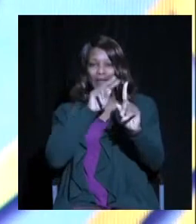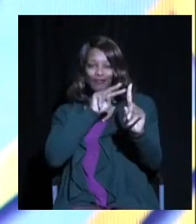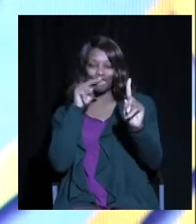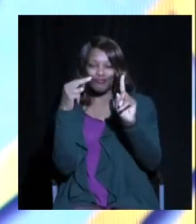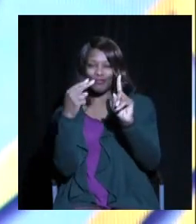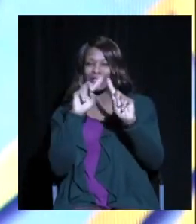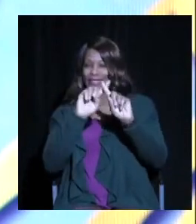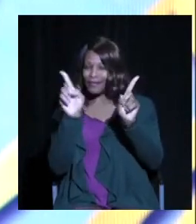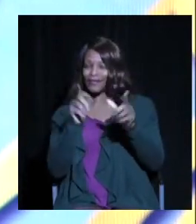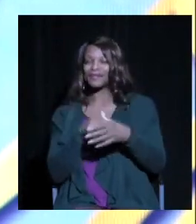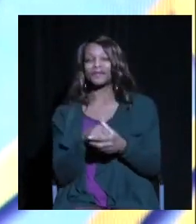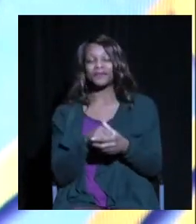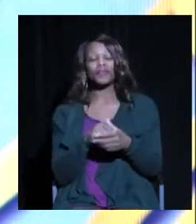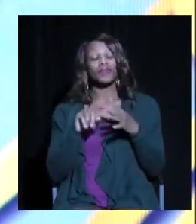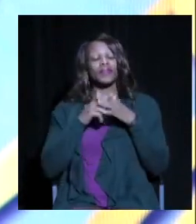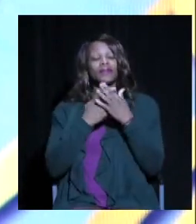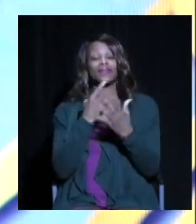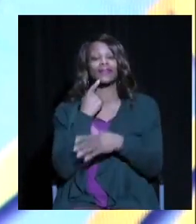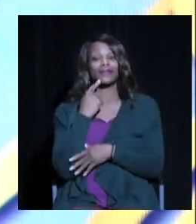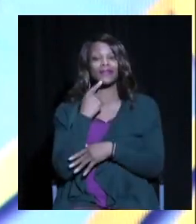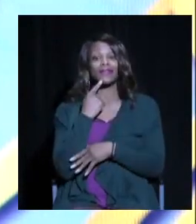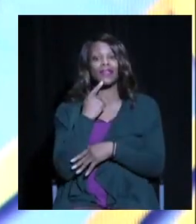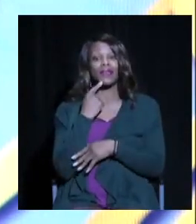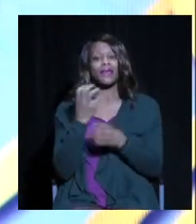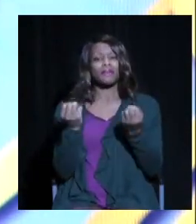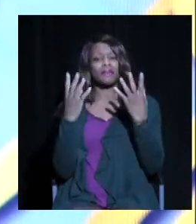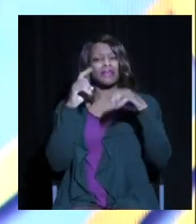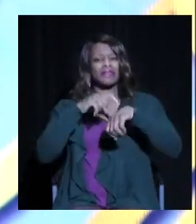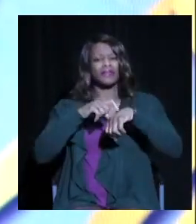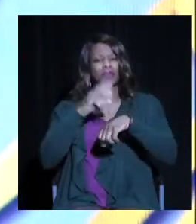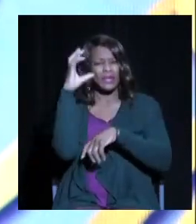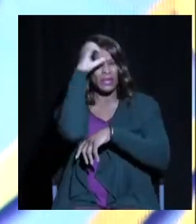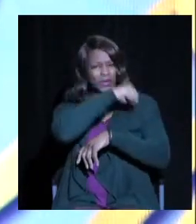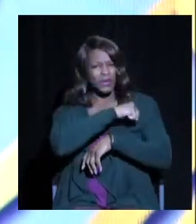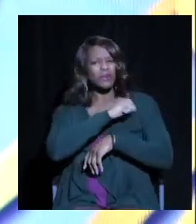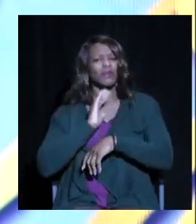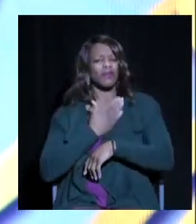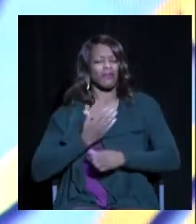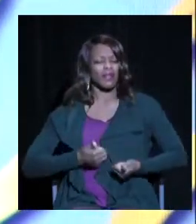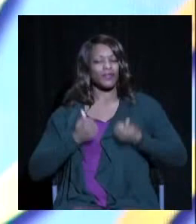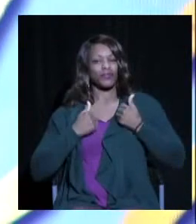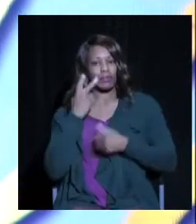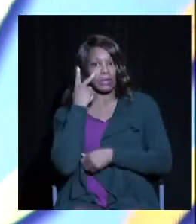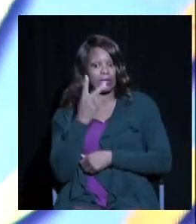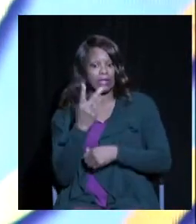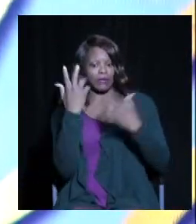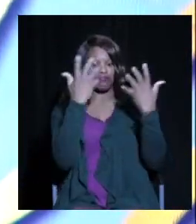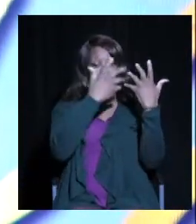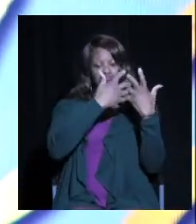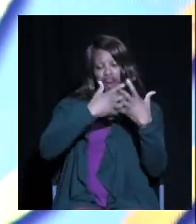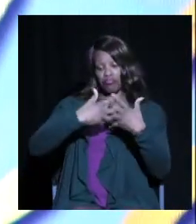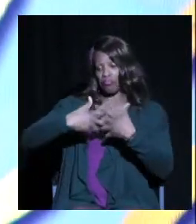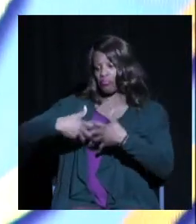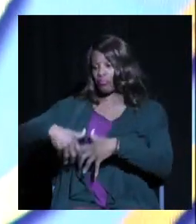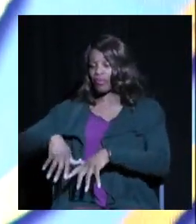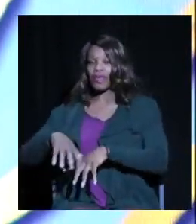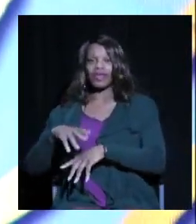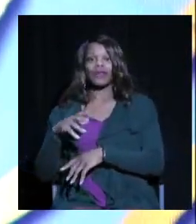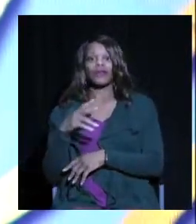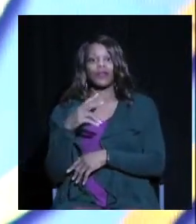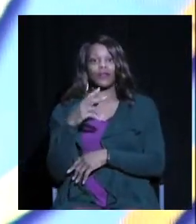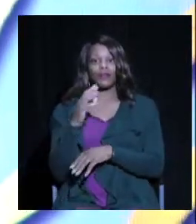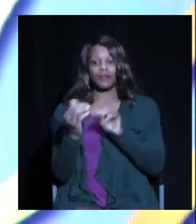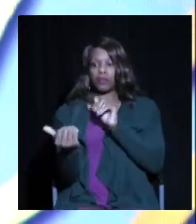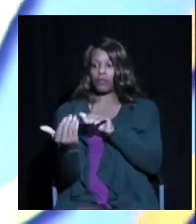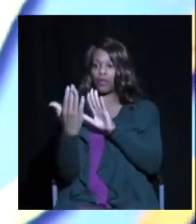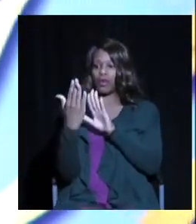Now I want to start by saying this, that we often assume in our lives that whatever we see working out before our eyes is